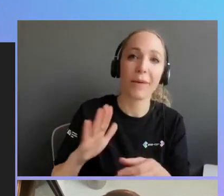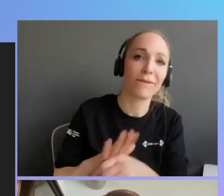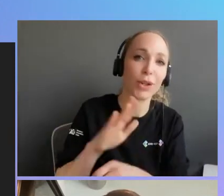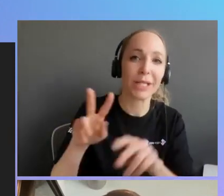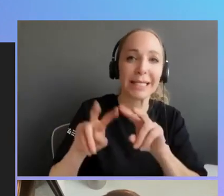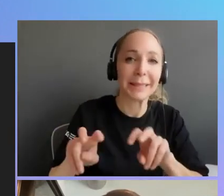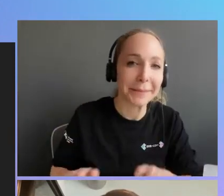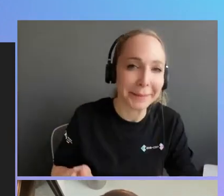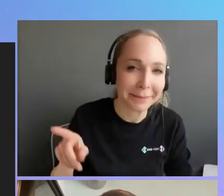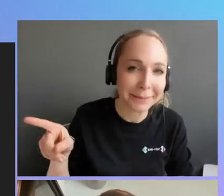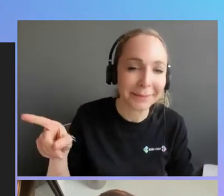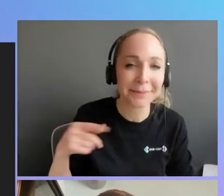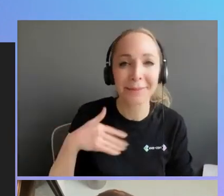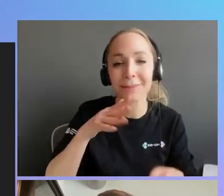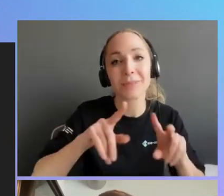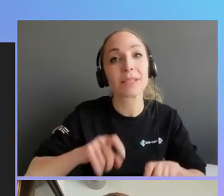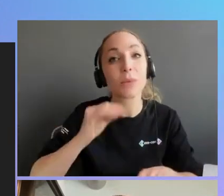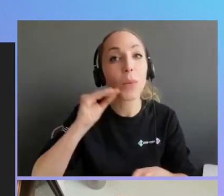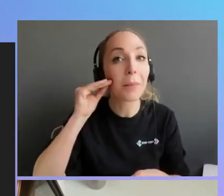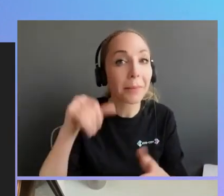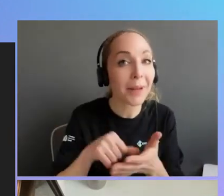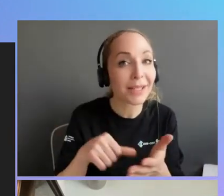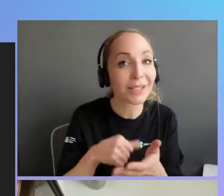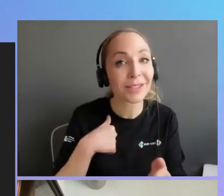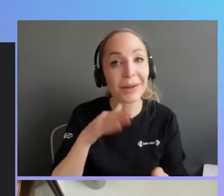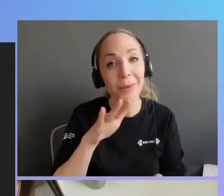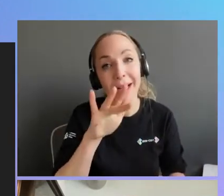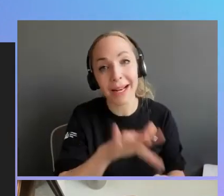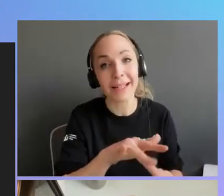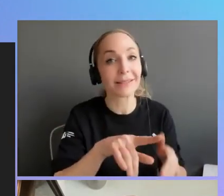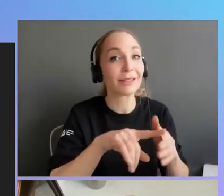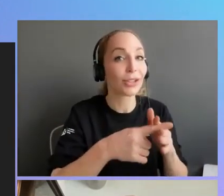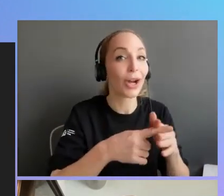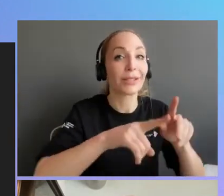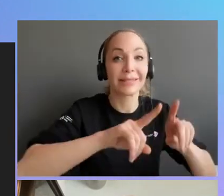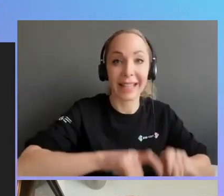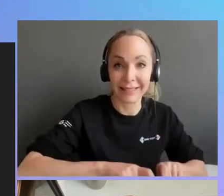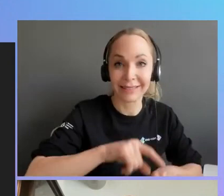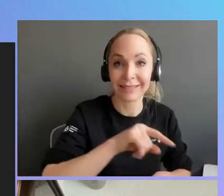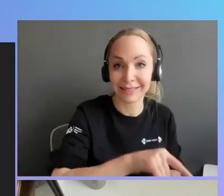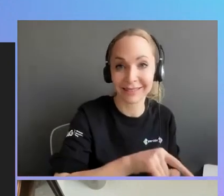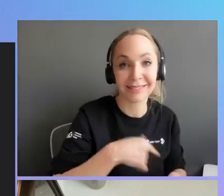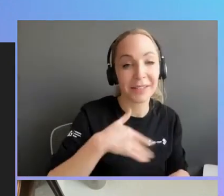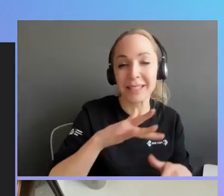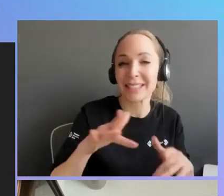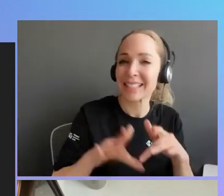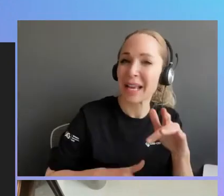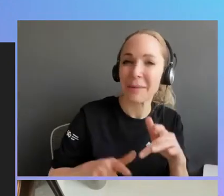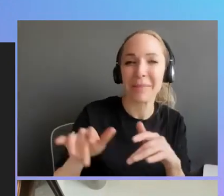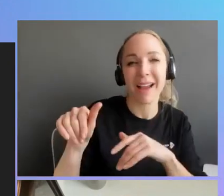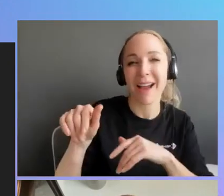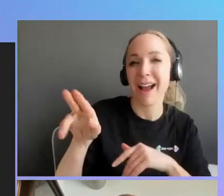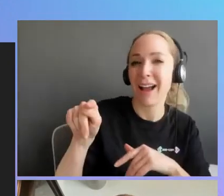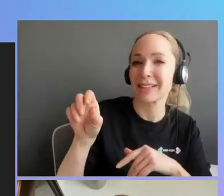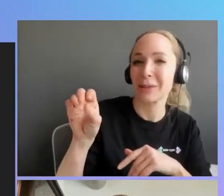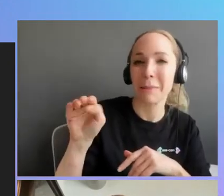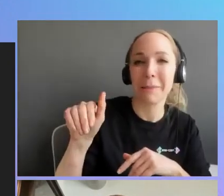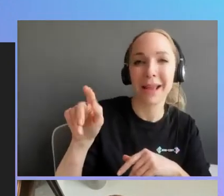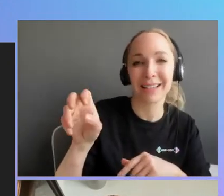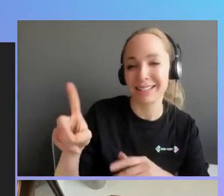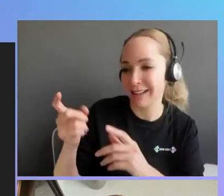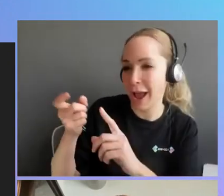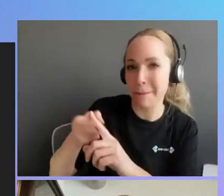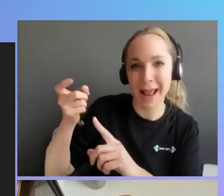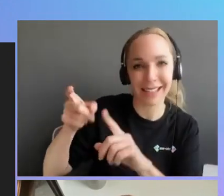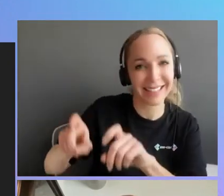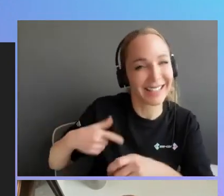go, we're testing the home page. I'm going to click start testing. I'm going to skip automated testing because I've already done that in